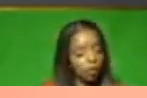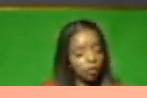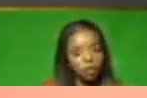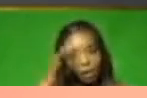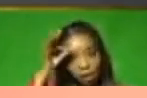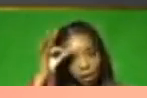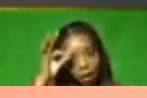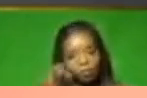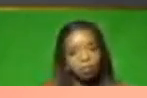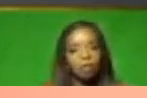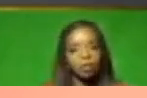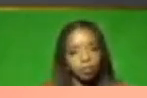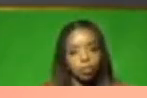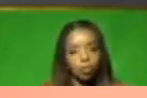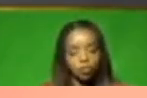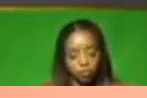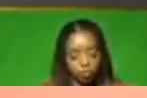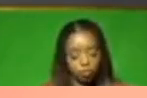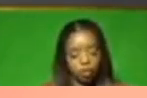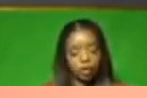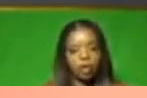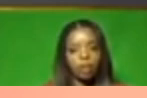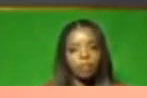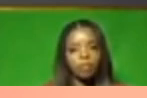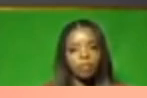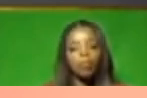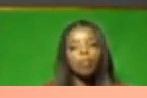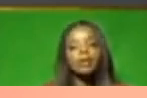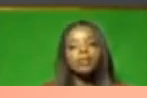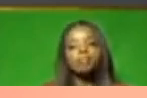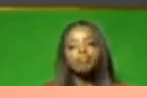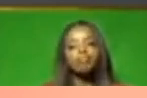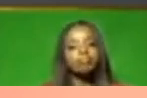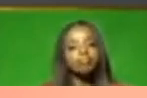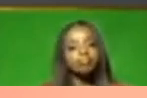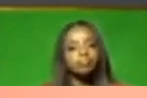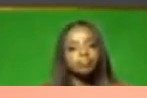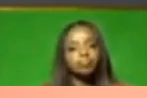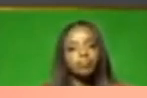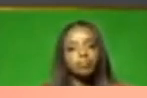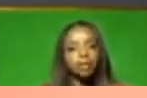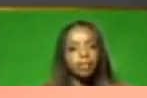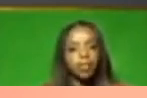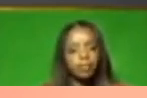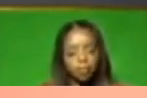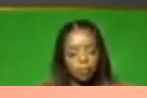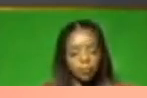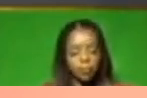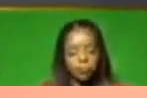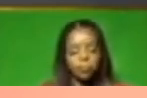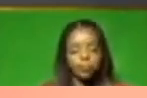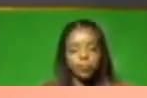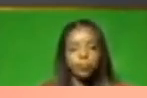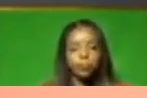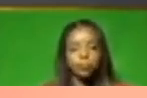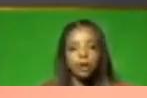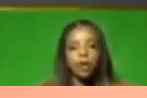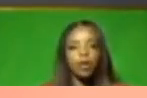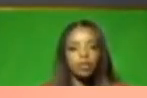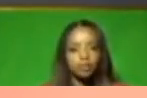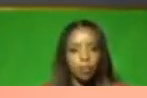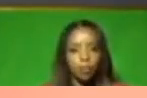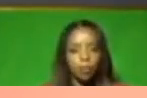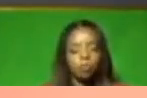bringing together a wide variety of people to provide insights and inputs based